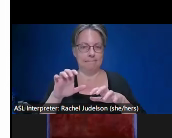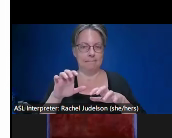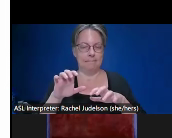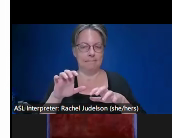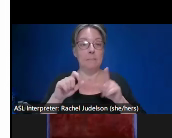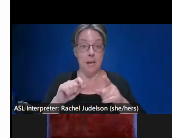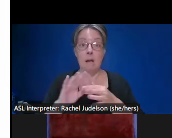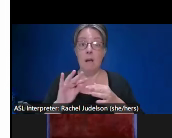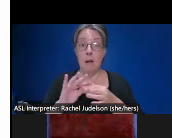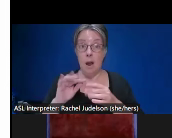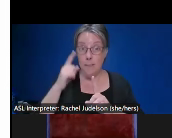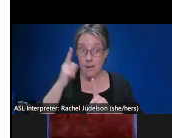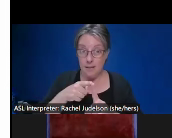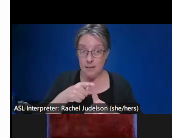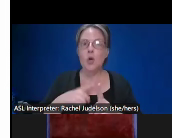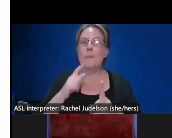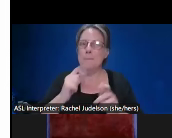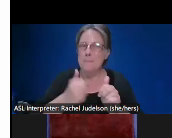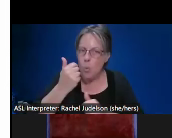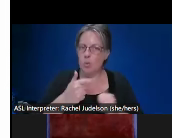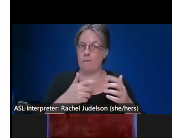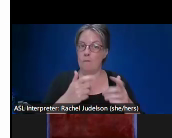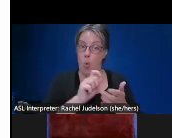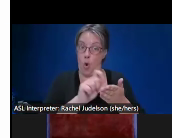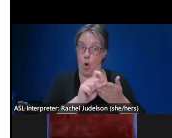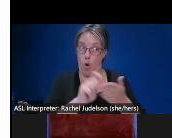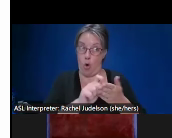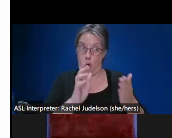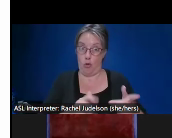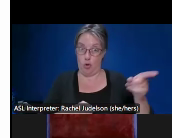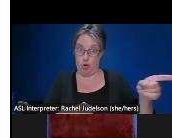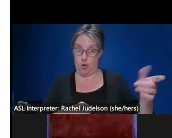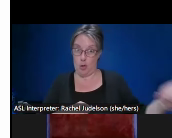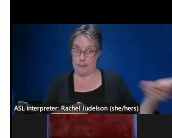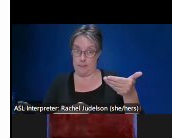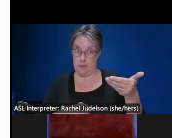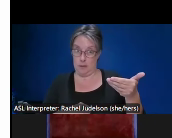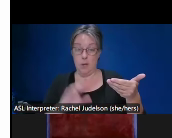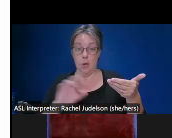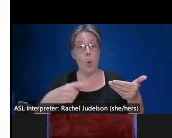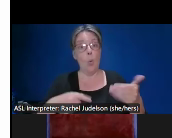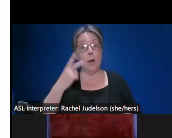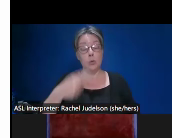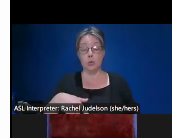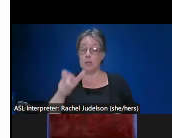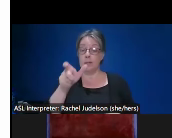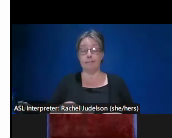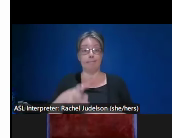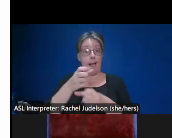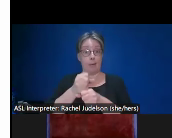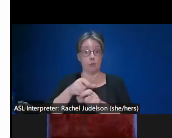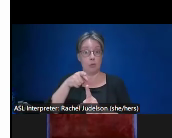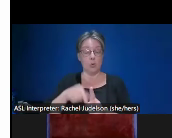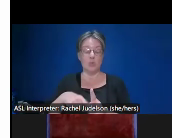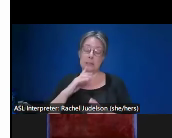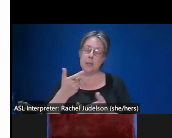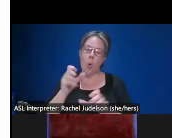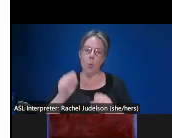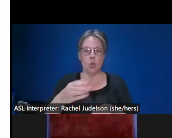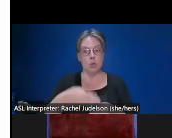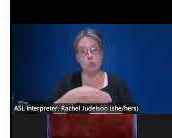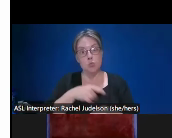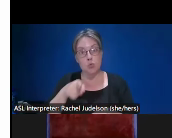are primarily for the authors themselves. So when you see something that could be better about the abstract, it would